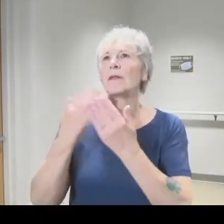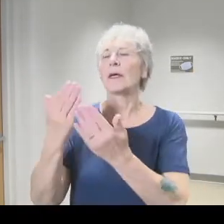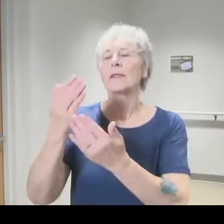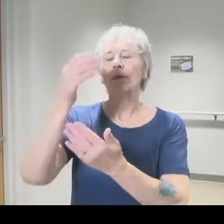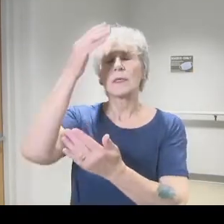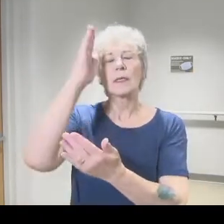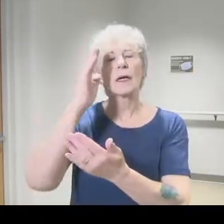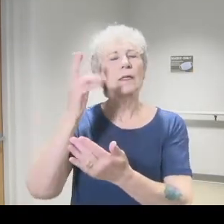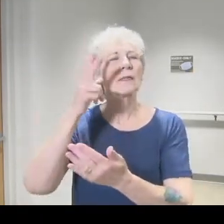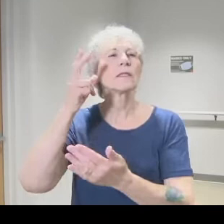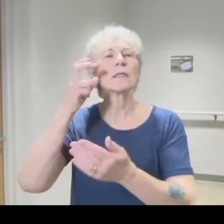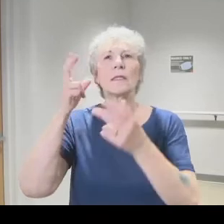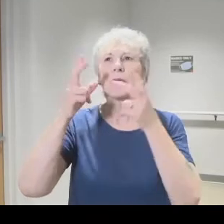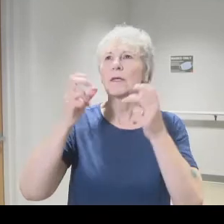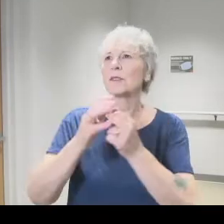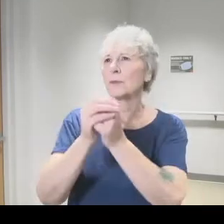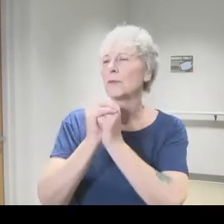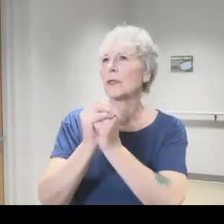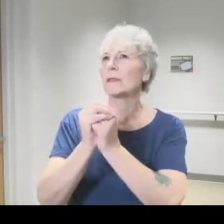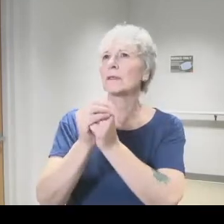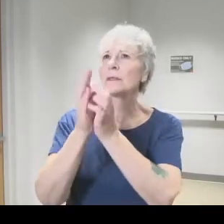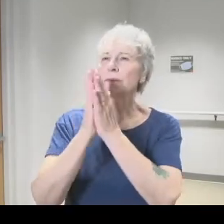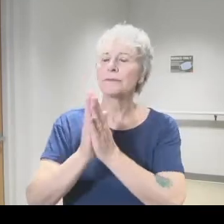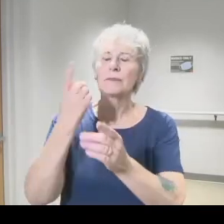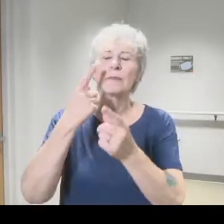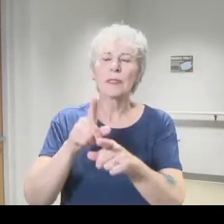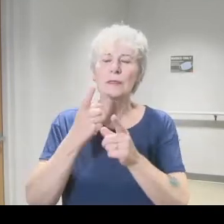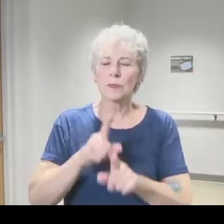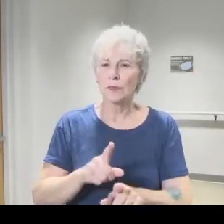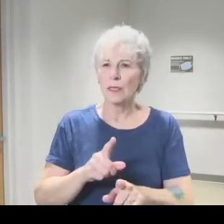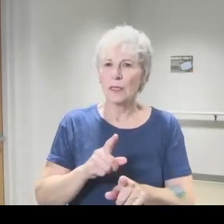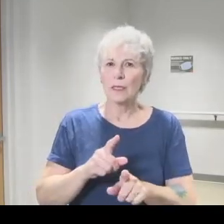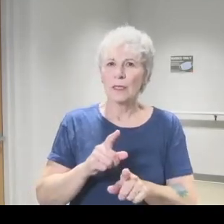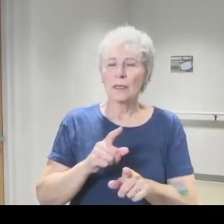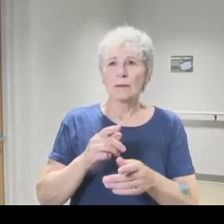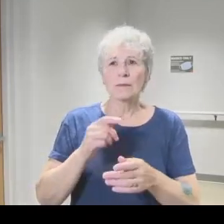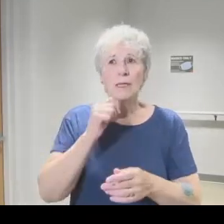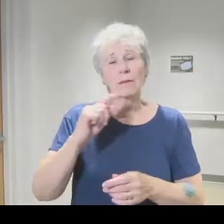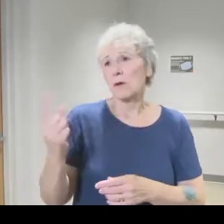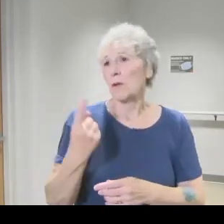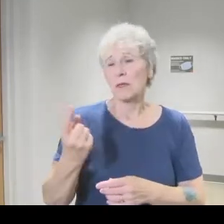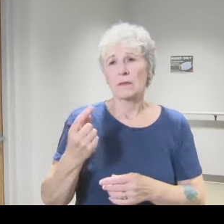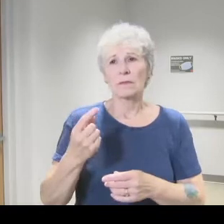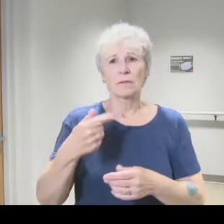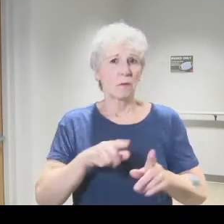God that hears our prayers and answers them. Not necessarily the way we may want in our